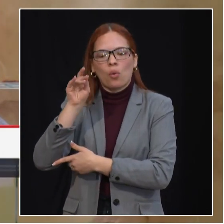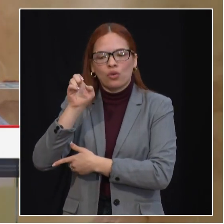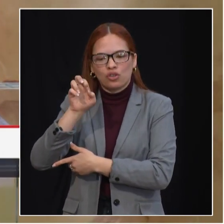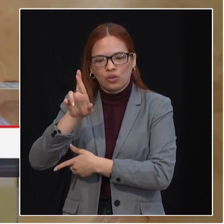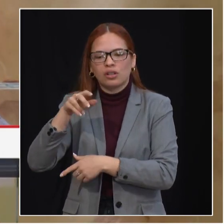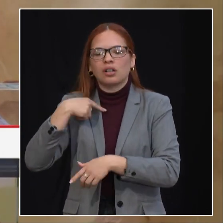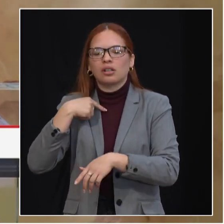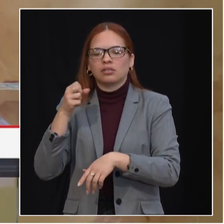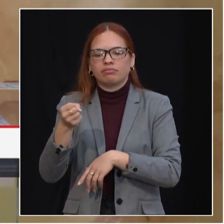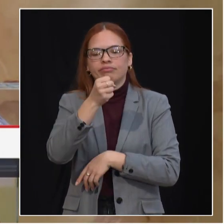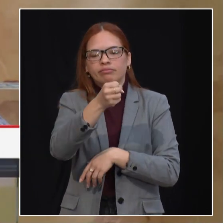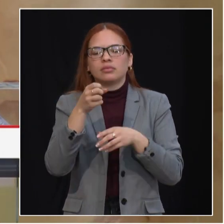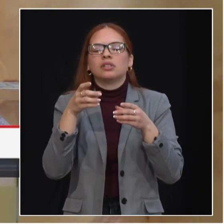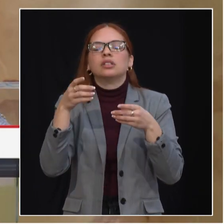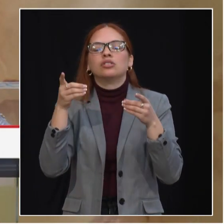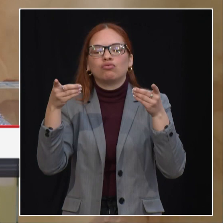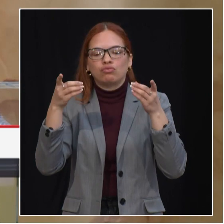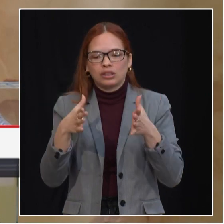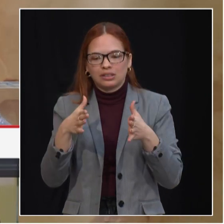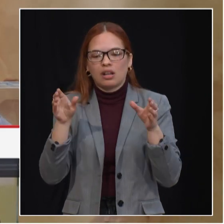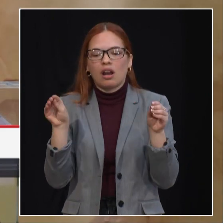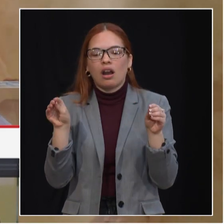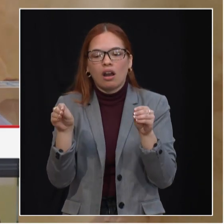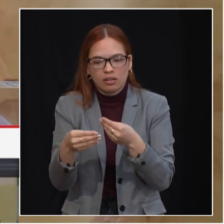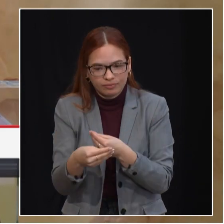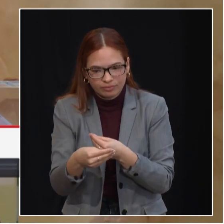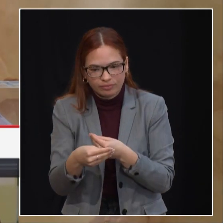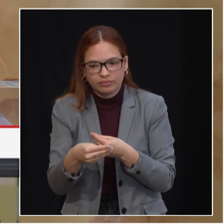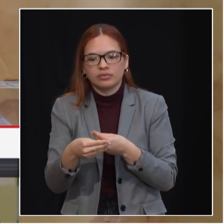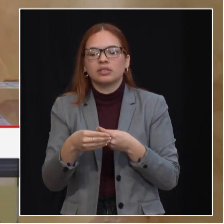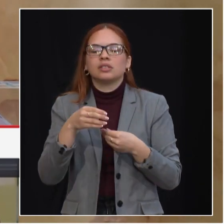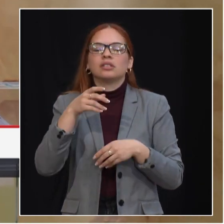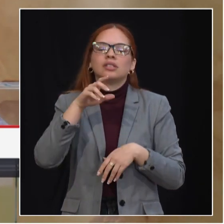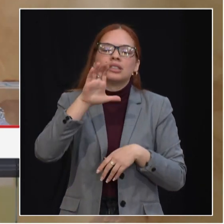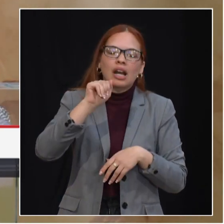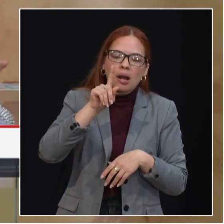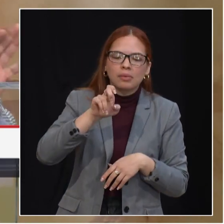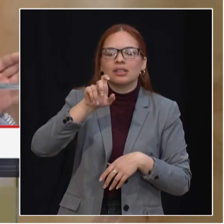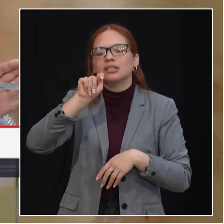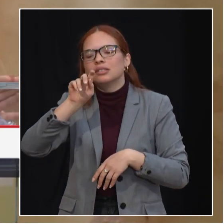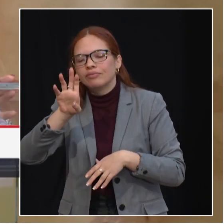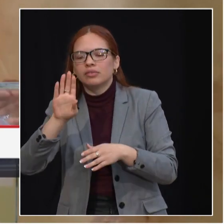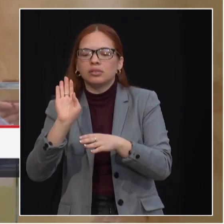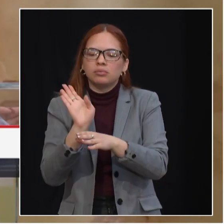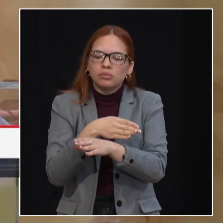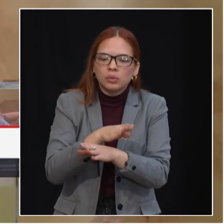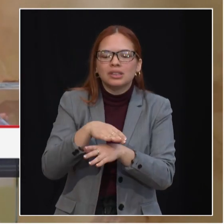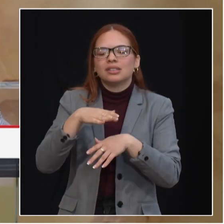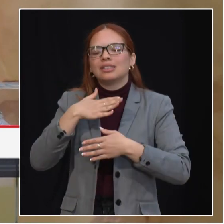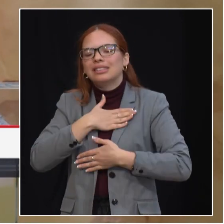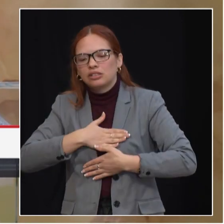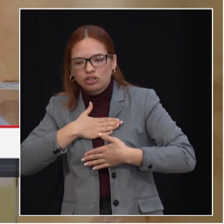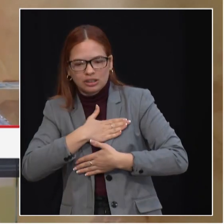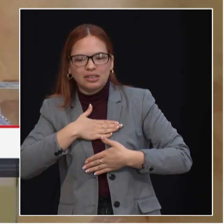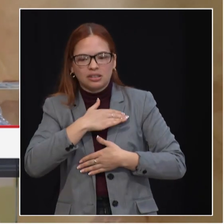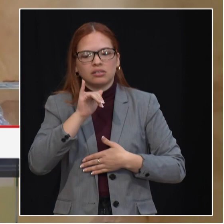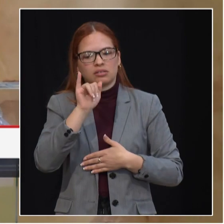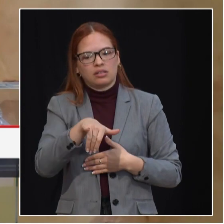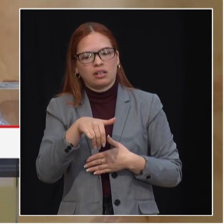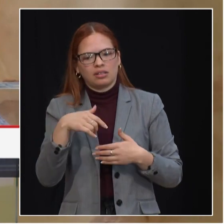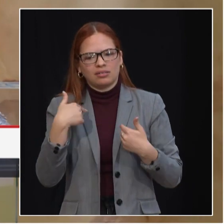the Office of Cable Television, Film, Music, and Entertainment, and a veteran March Madnesser.